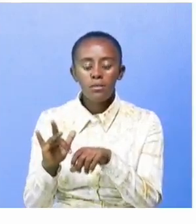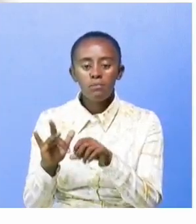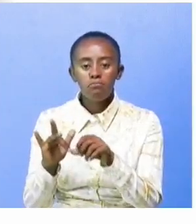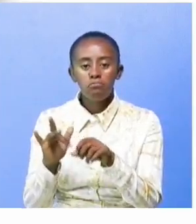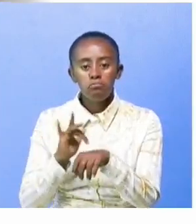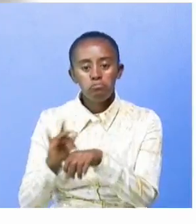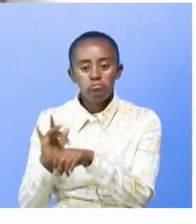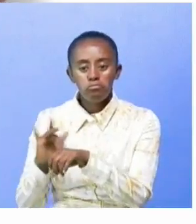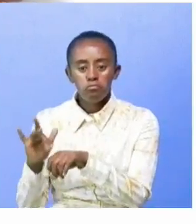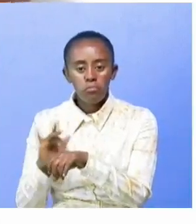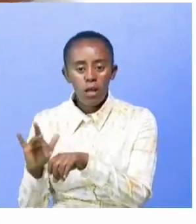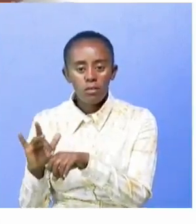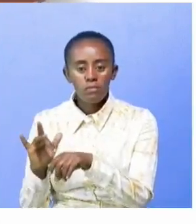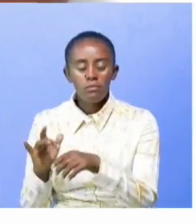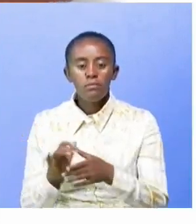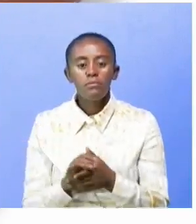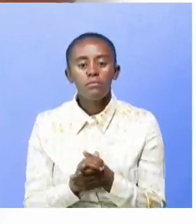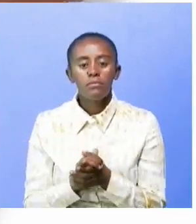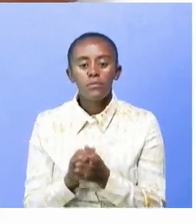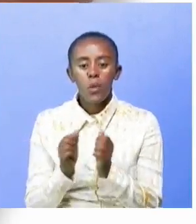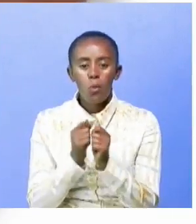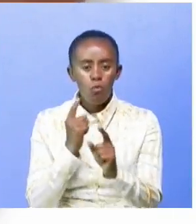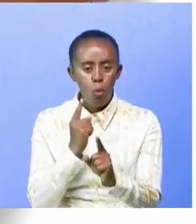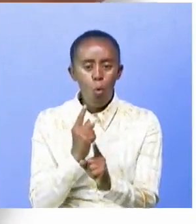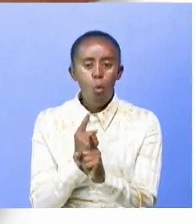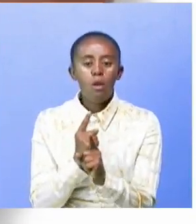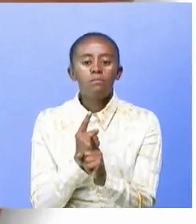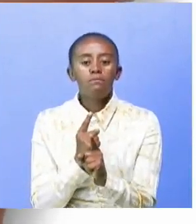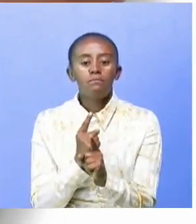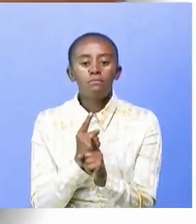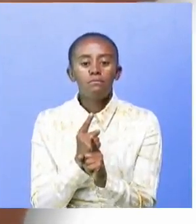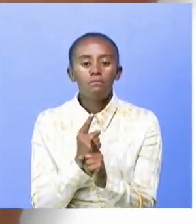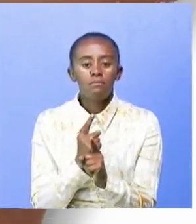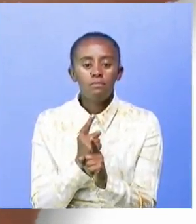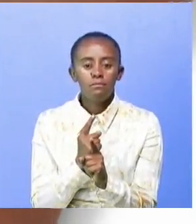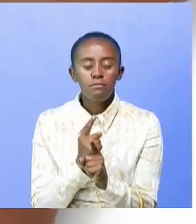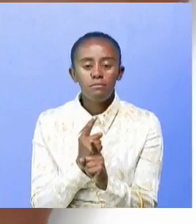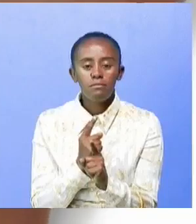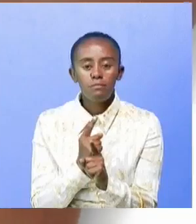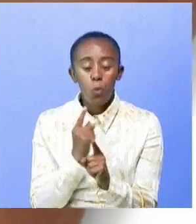space with the correct